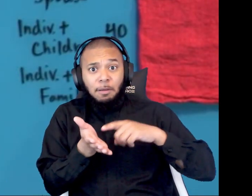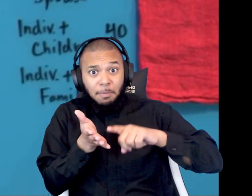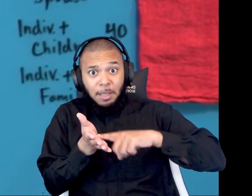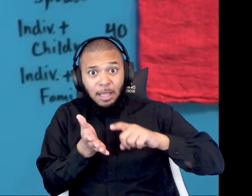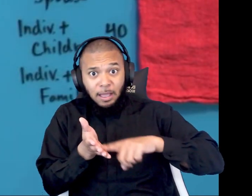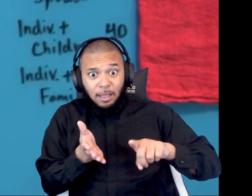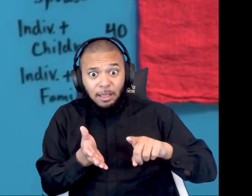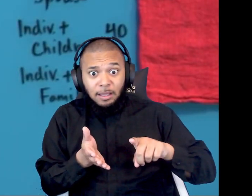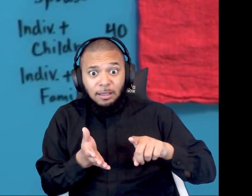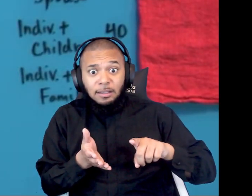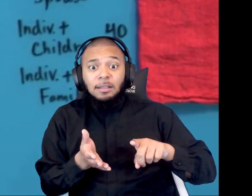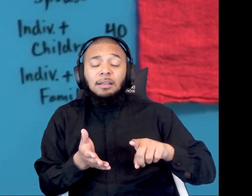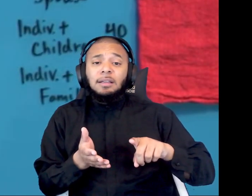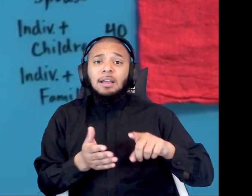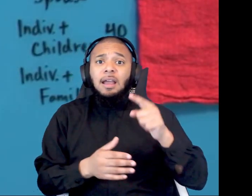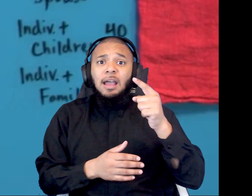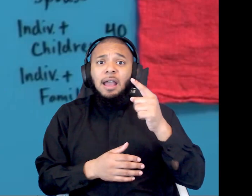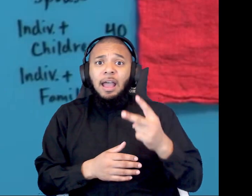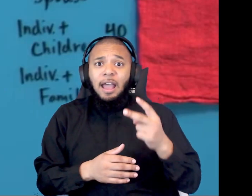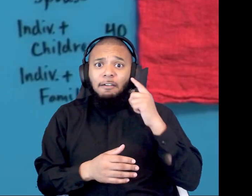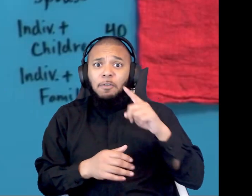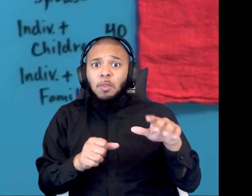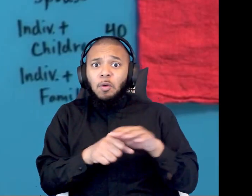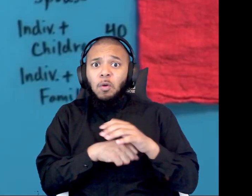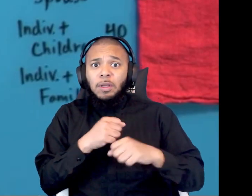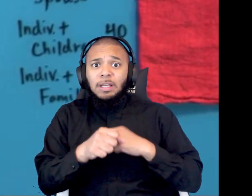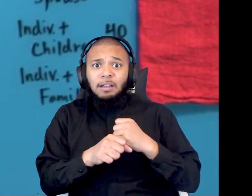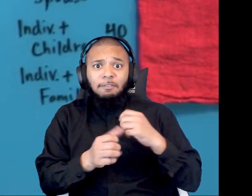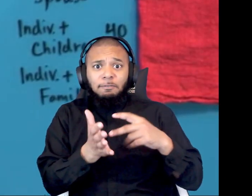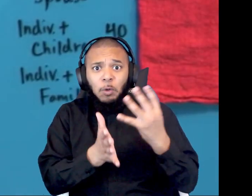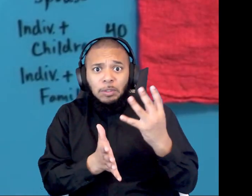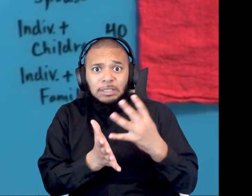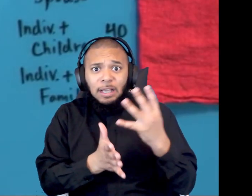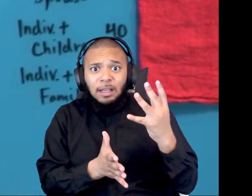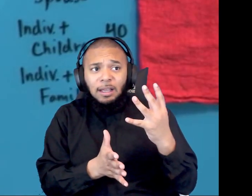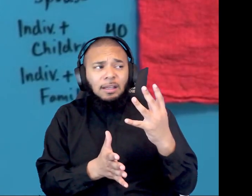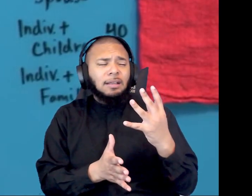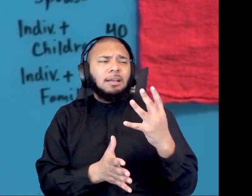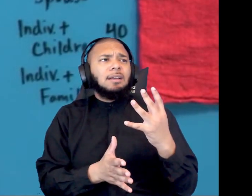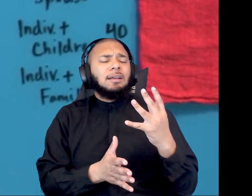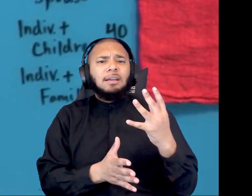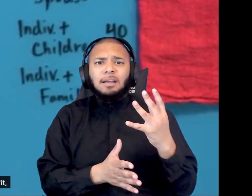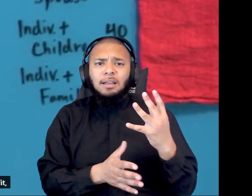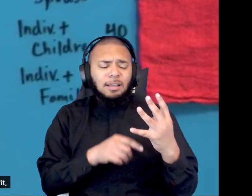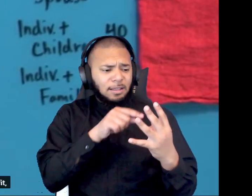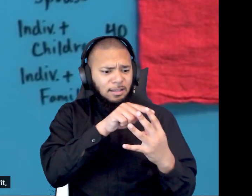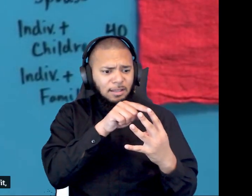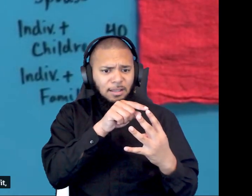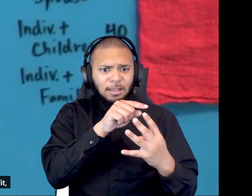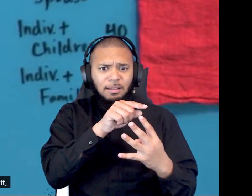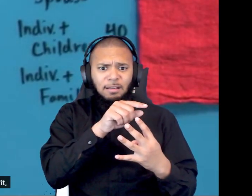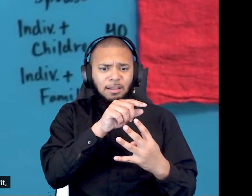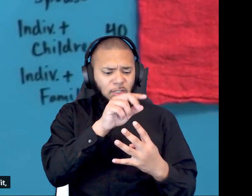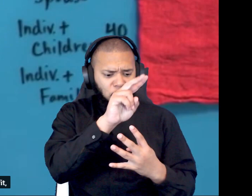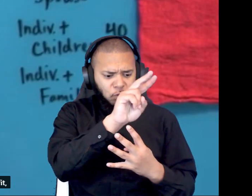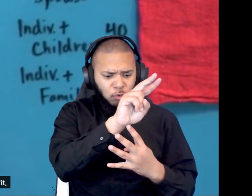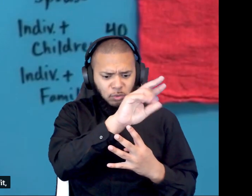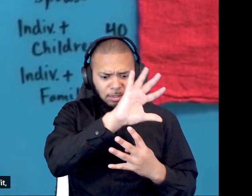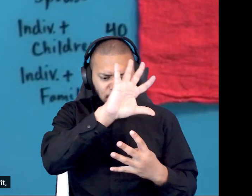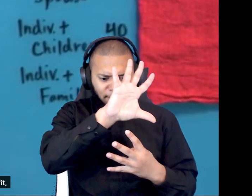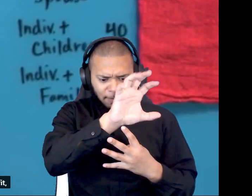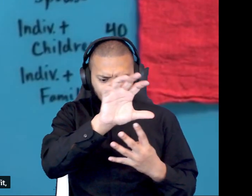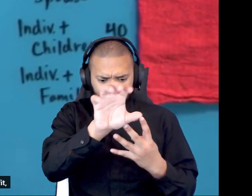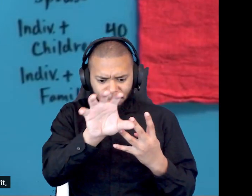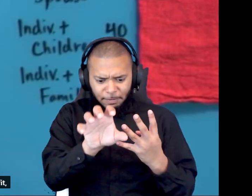That'd be $1,000, $2,000, $3,000, $4,000 to replace your decaying teeth. If they paid half of that, that would be $2,000. That would